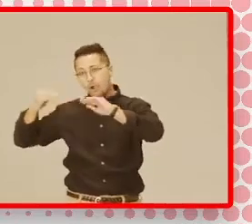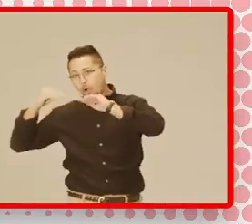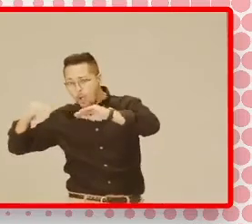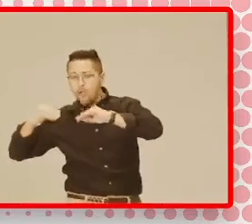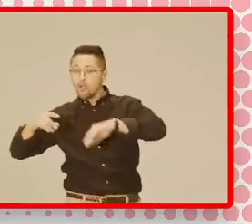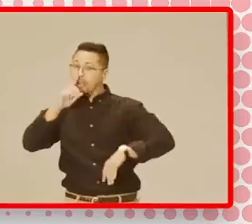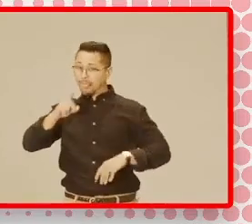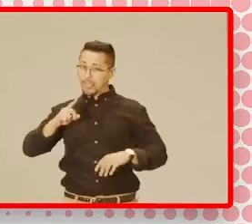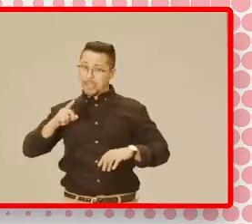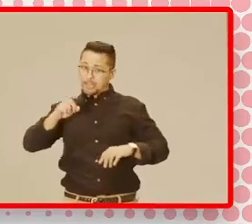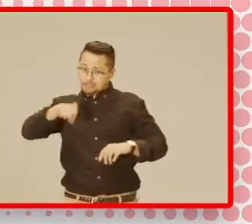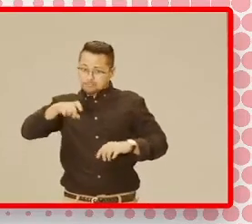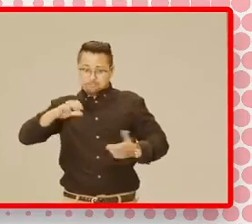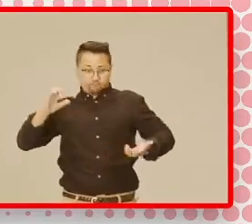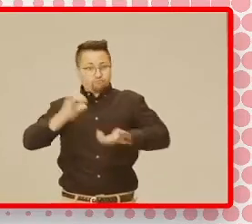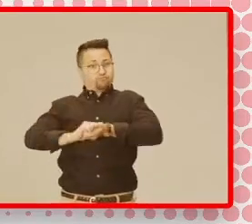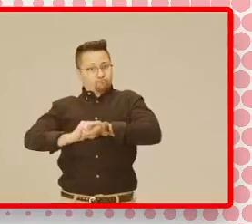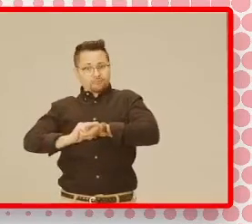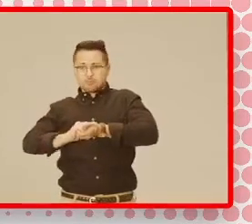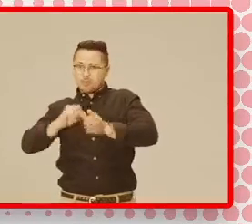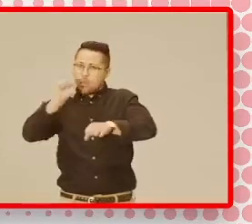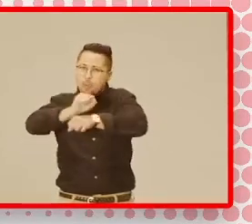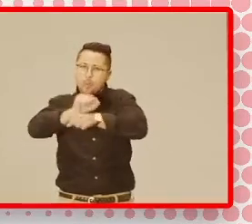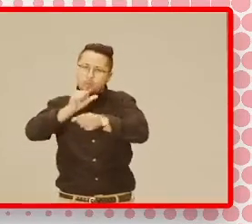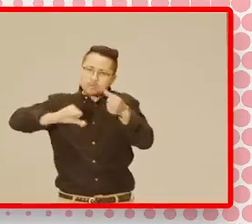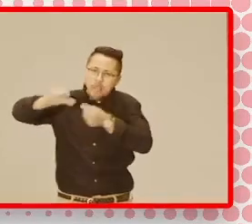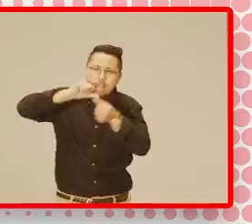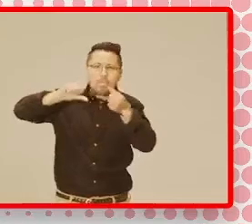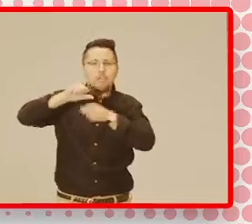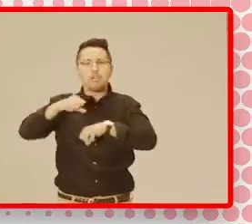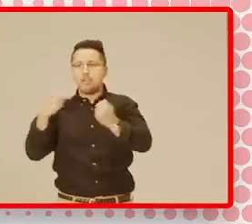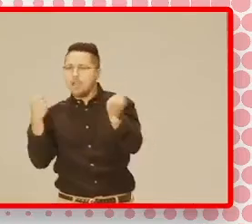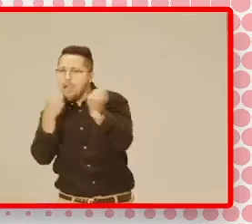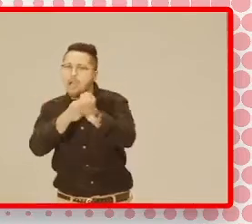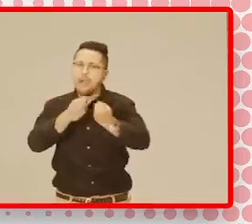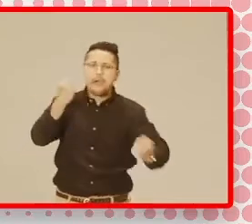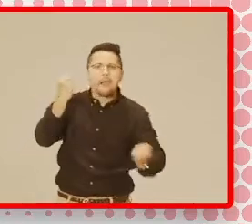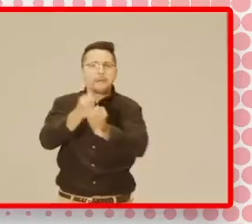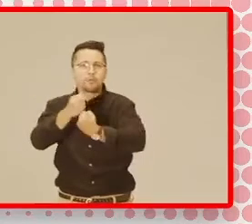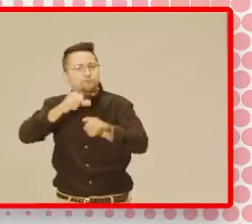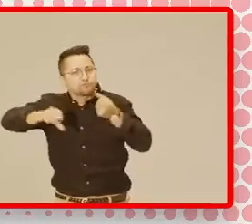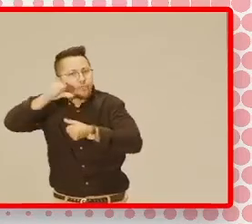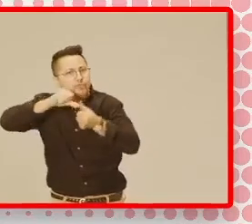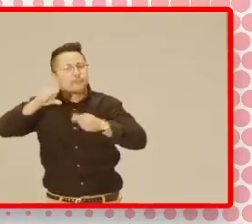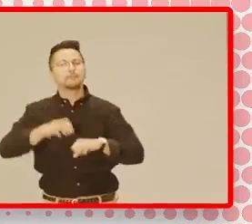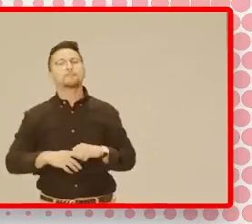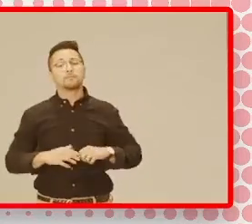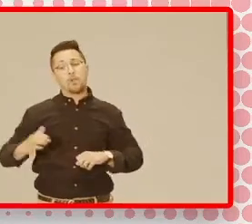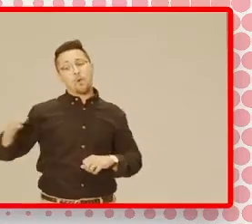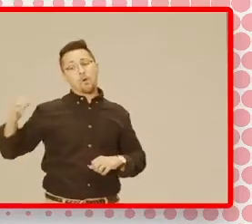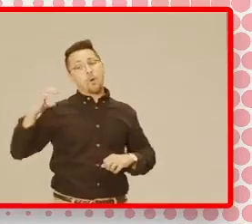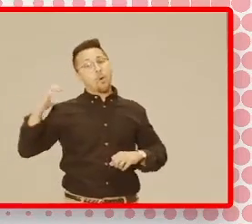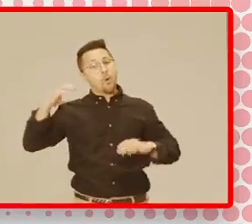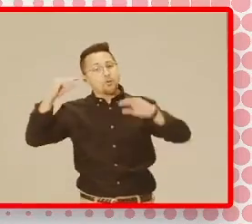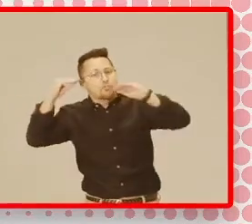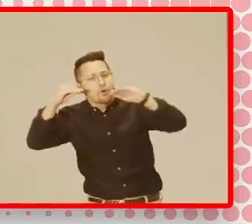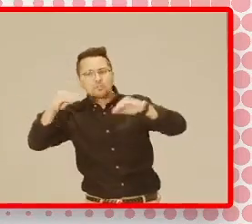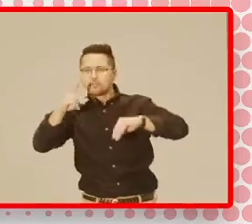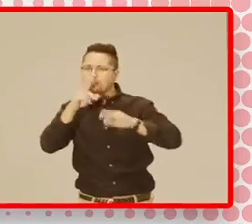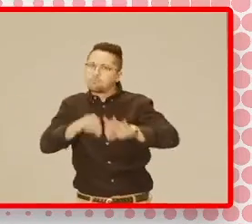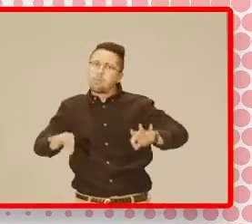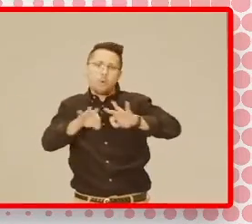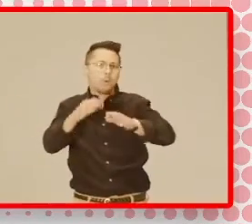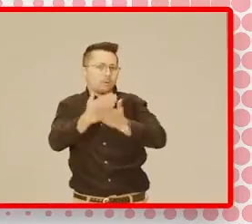together and collaborate and coach each other and support each other. And so coaching is a critical element of this. I want